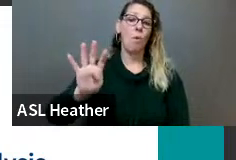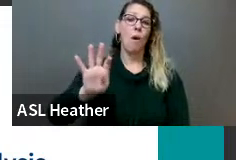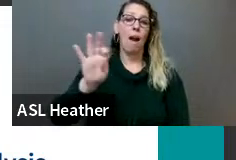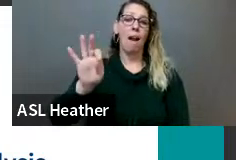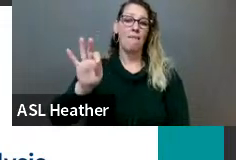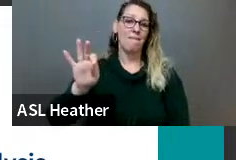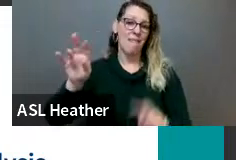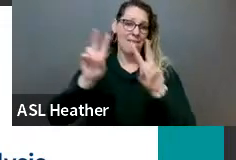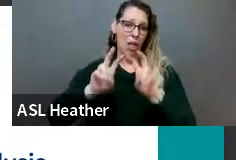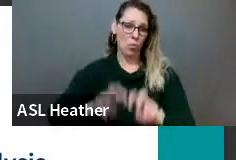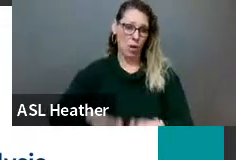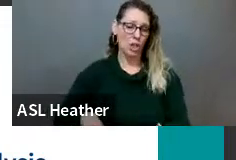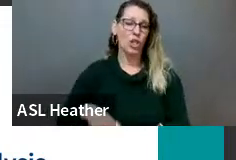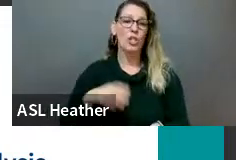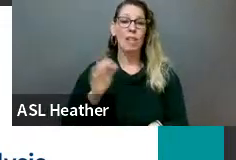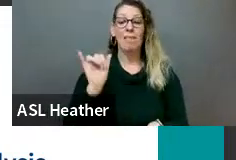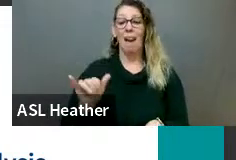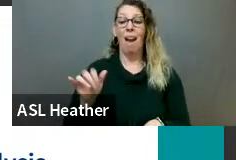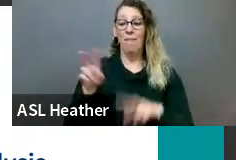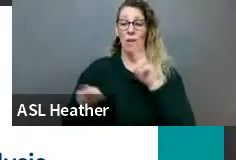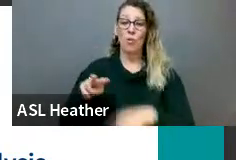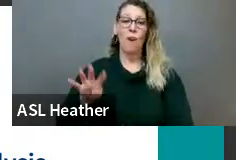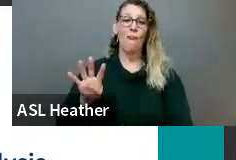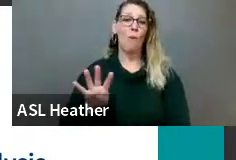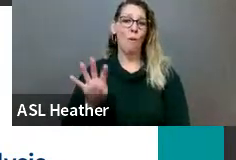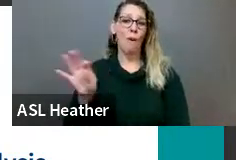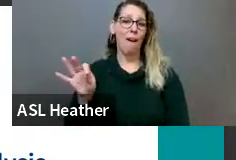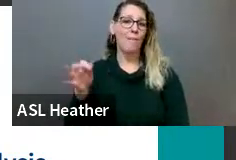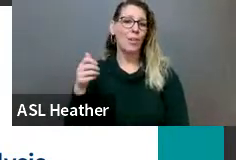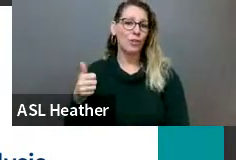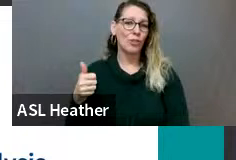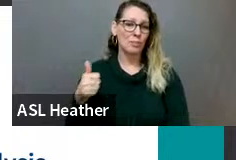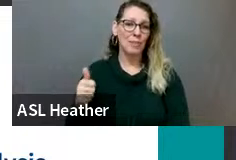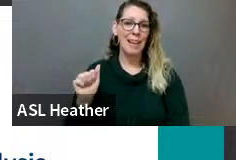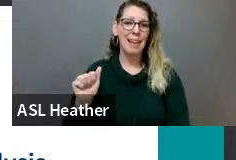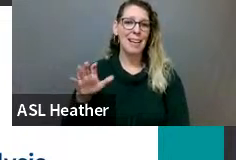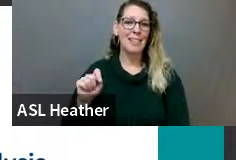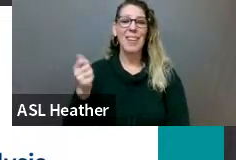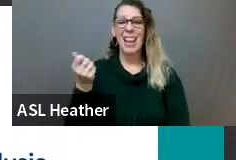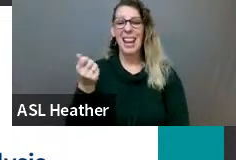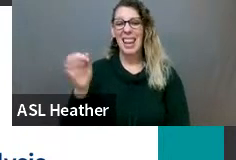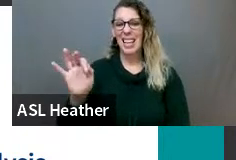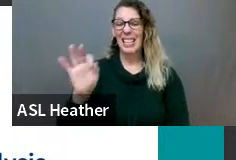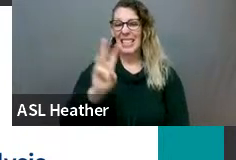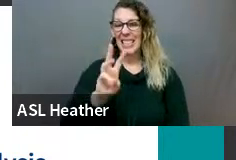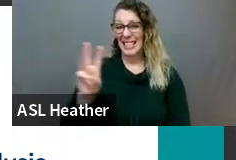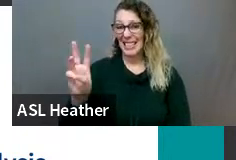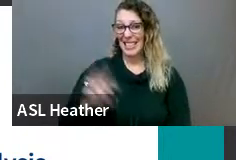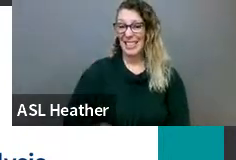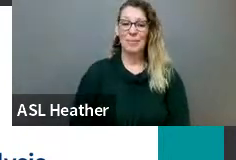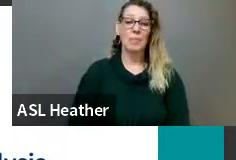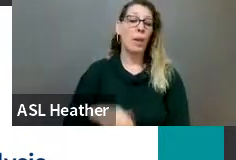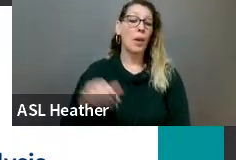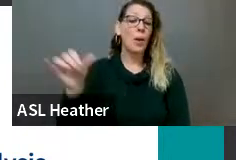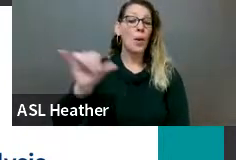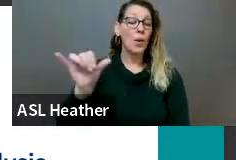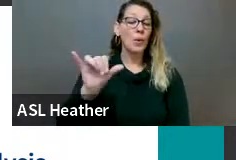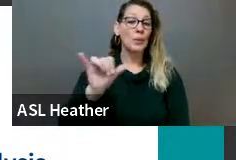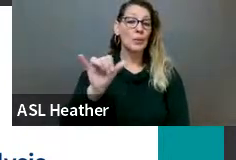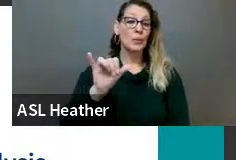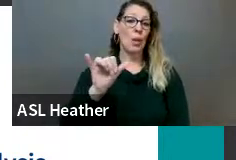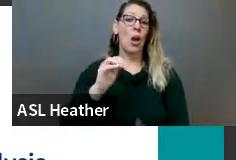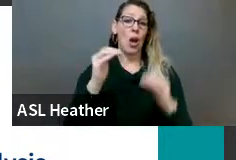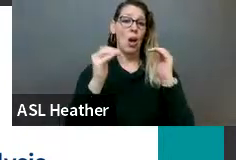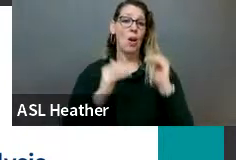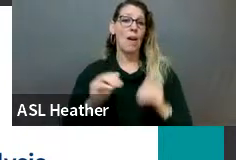the Section 4F evaluation is 4F of the Transportation Act of 1966. There's also a number of